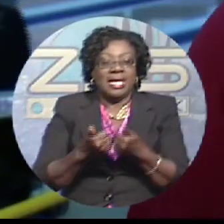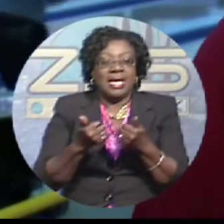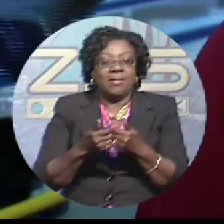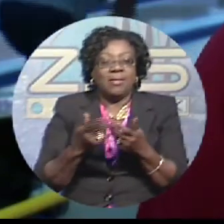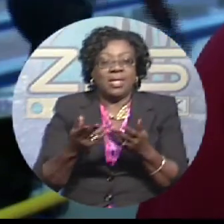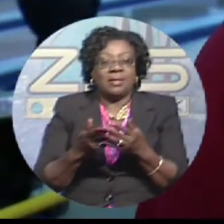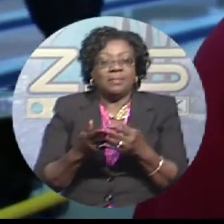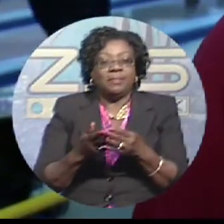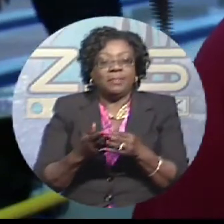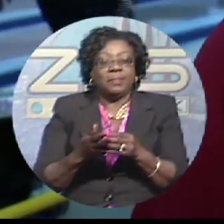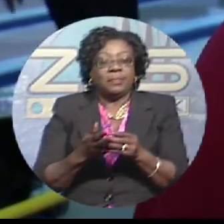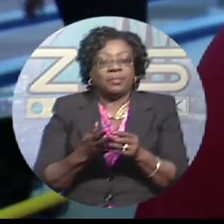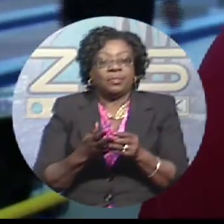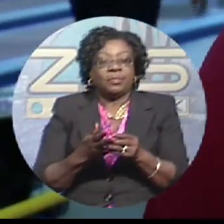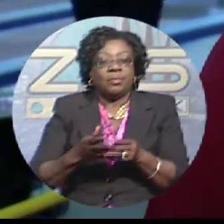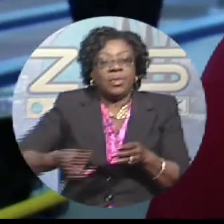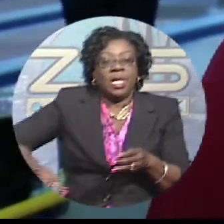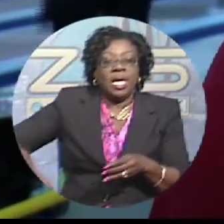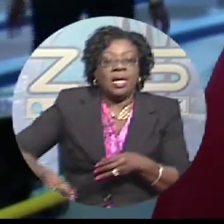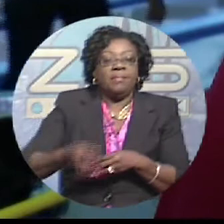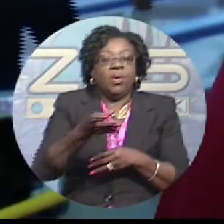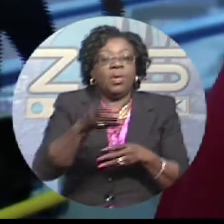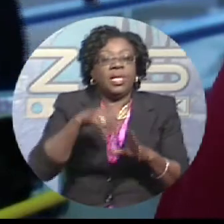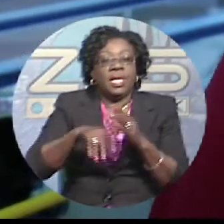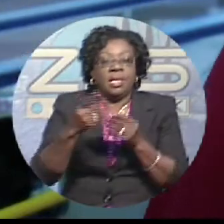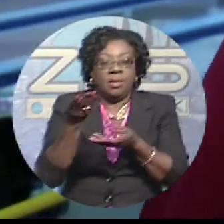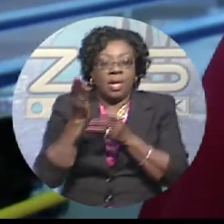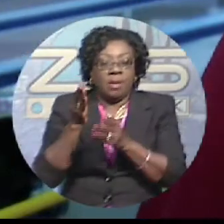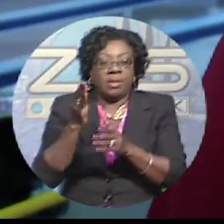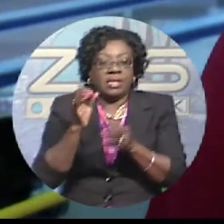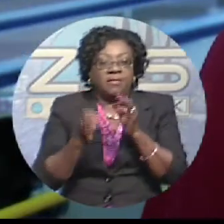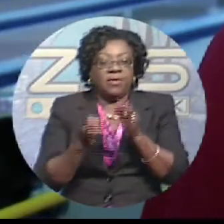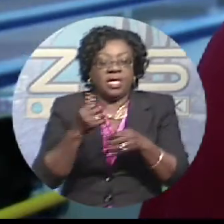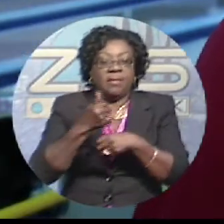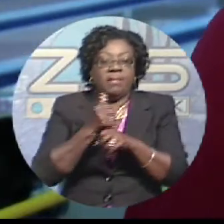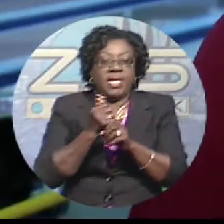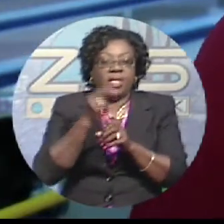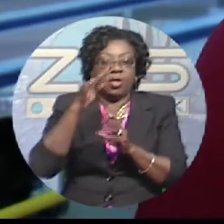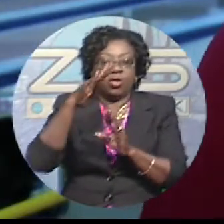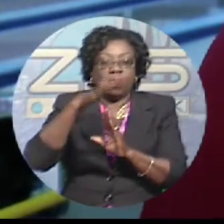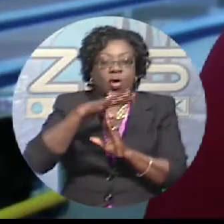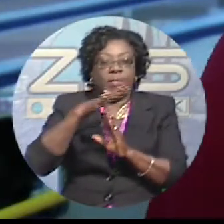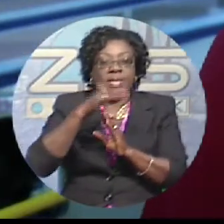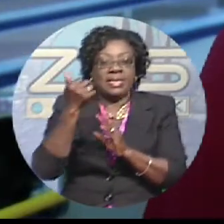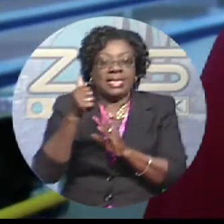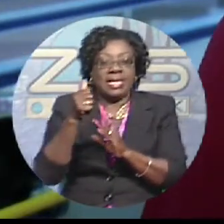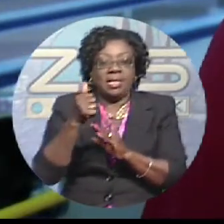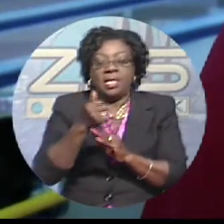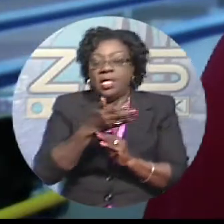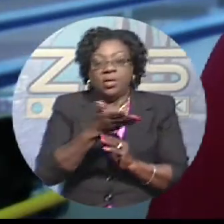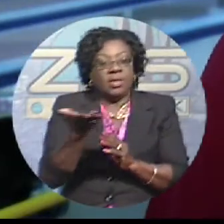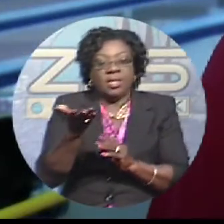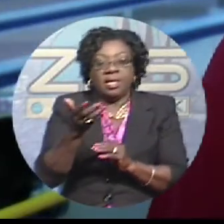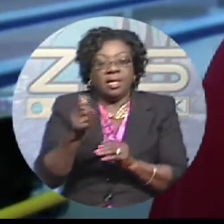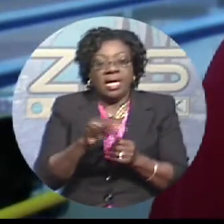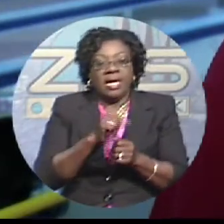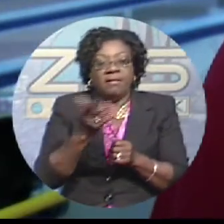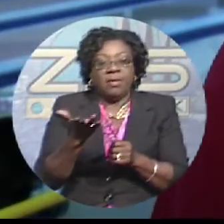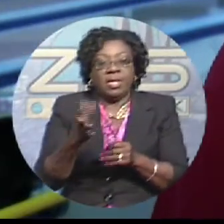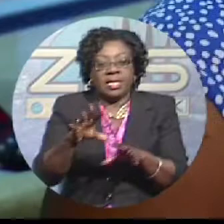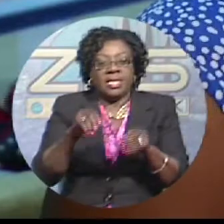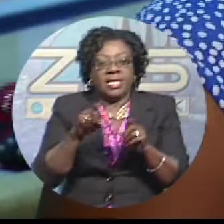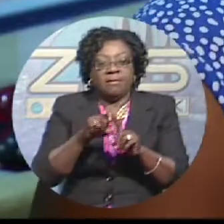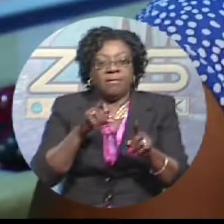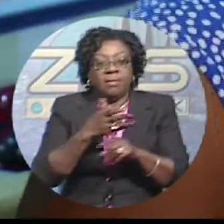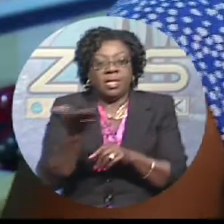But in bowling in the Bahamas, if you can make the top 10, you're pretty much there. Anybody can take it